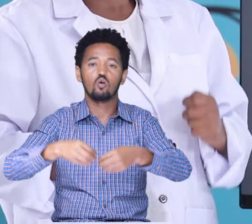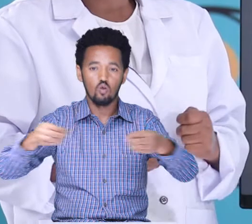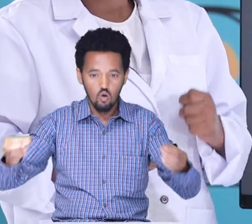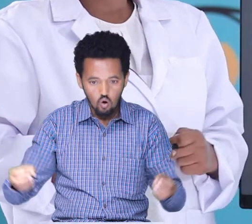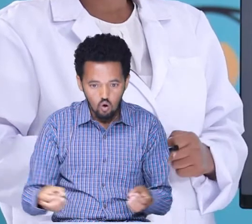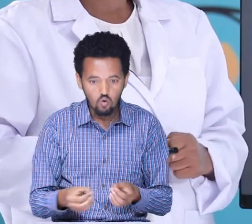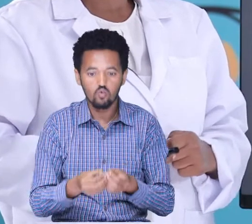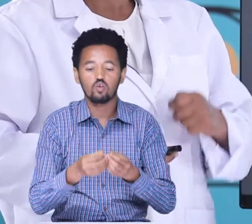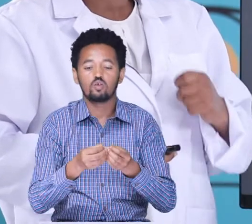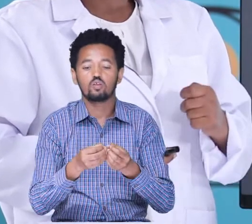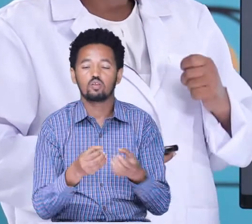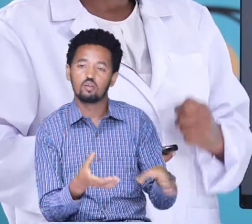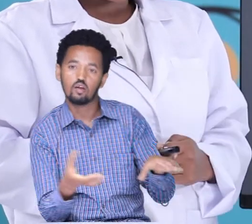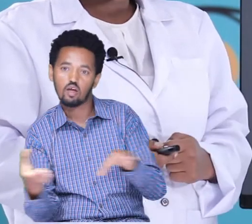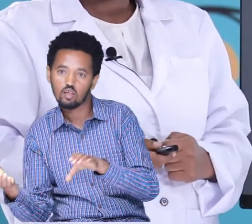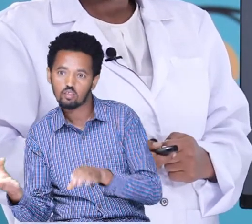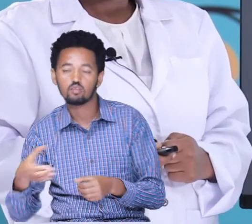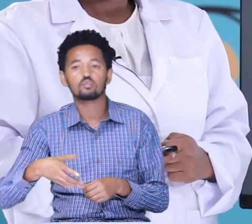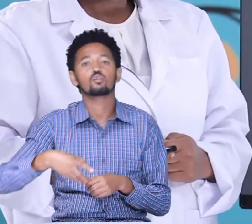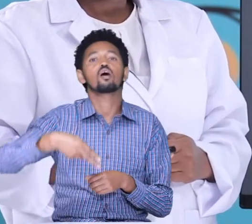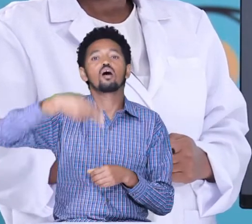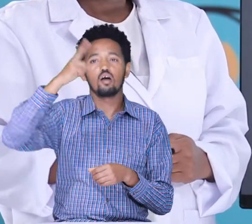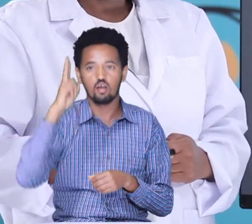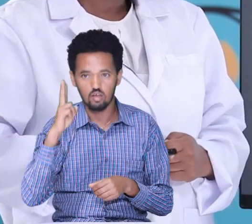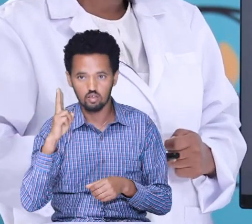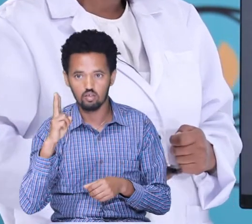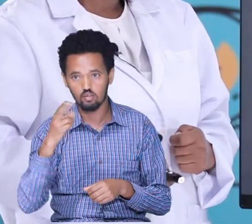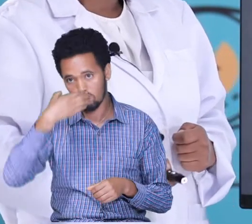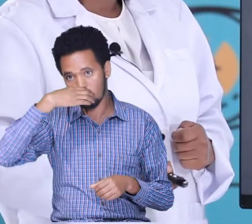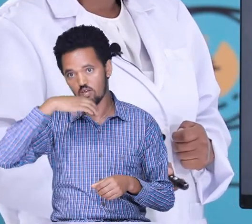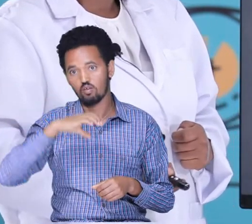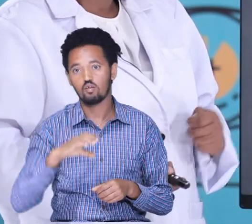Sahara area has high temperature.